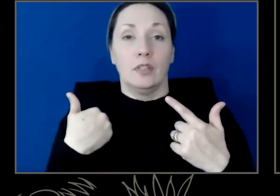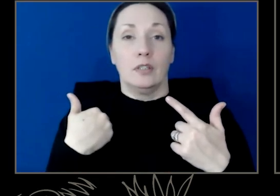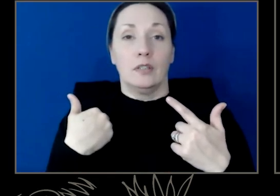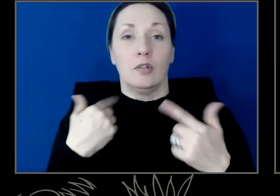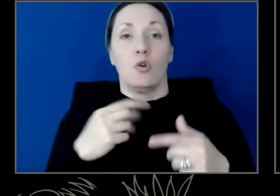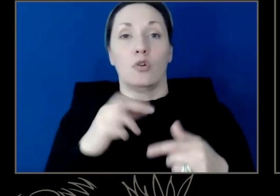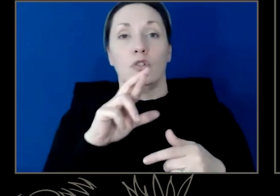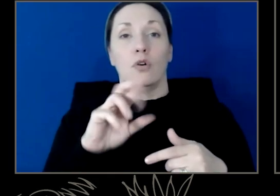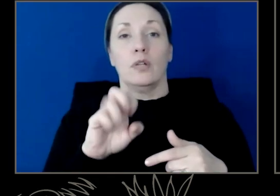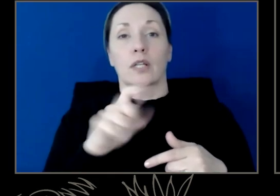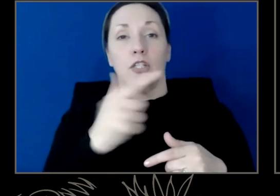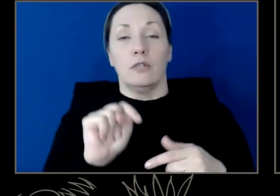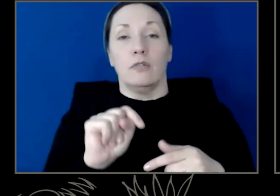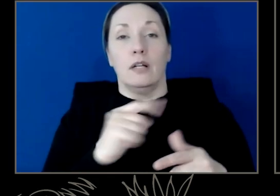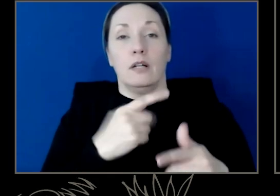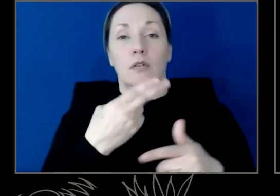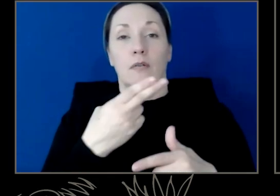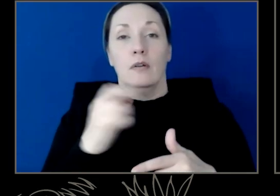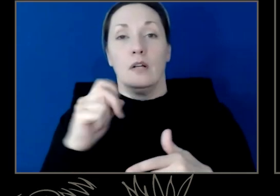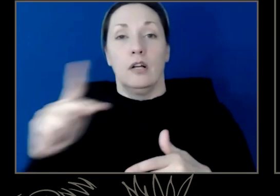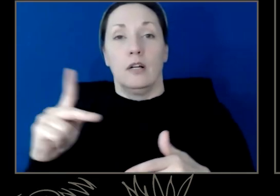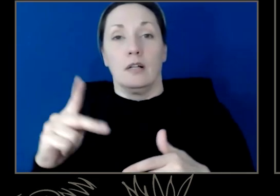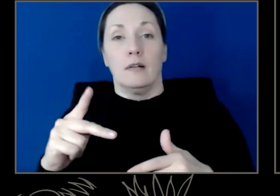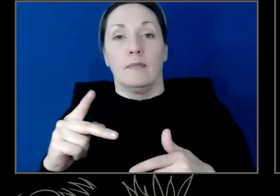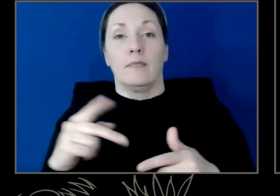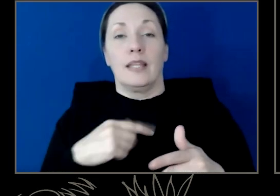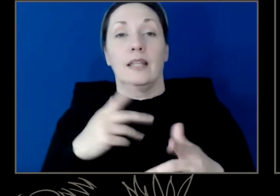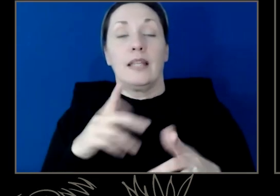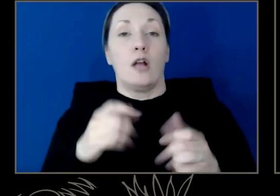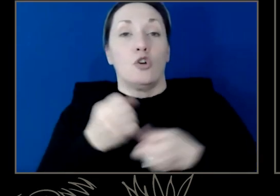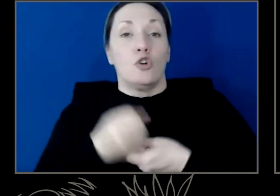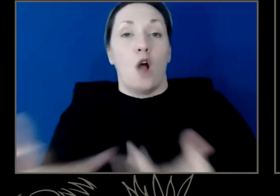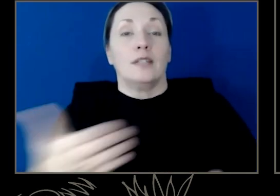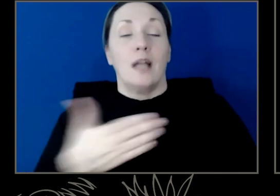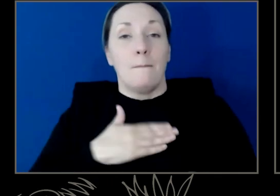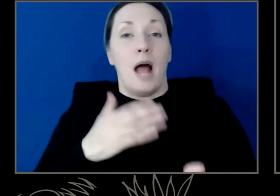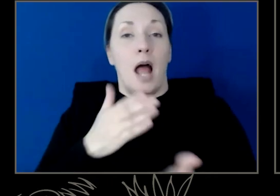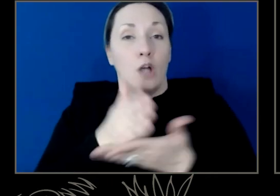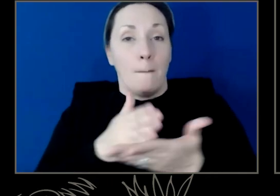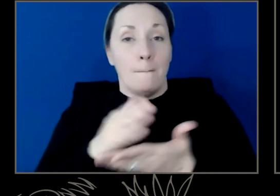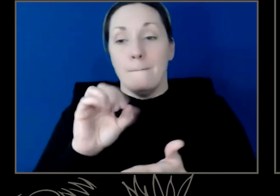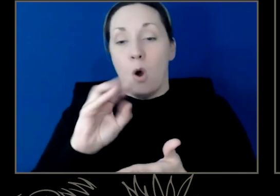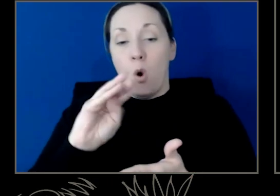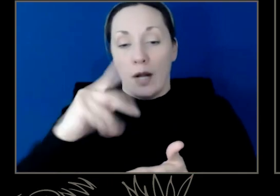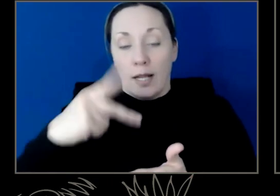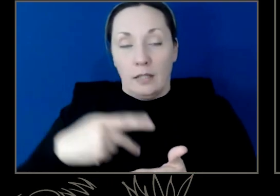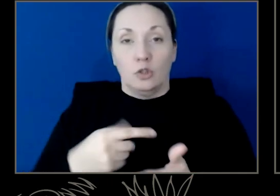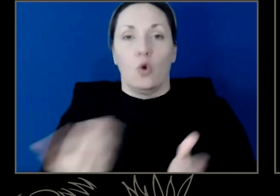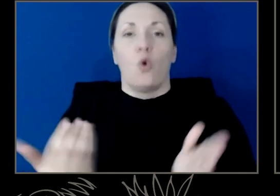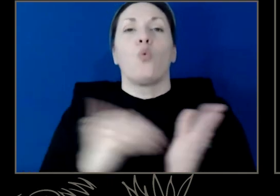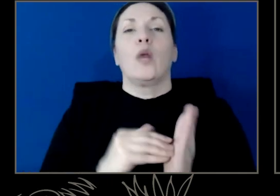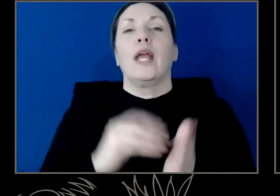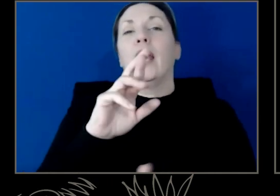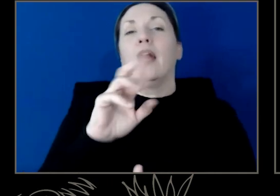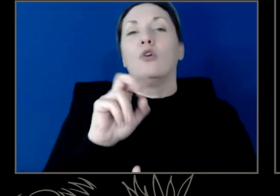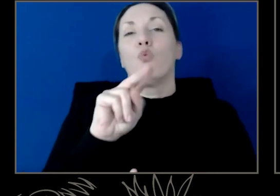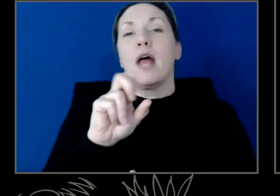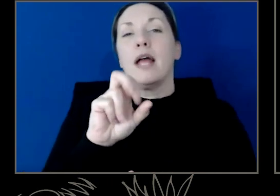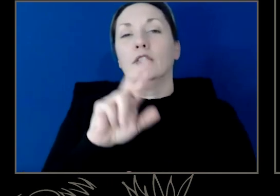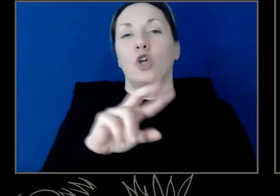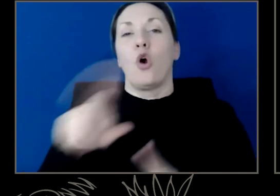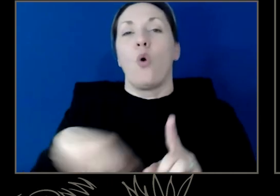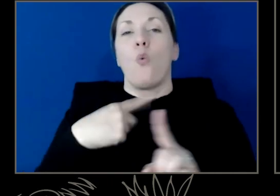hook, use live query, that causes my component to automatically re-render whenever this query